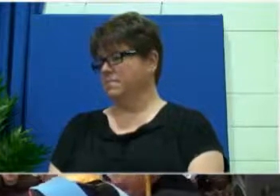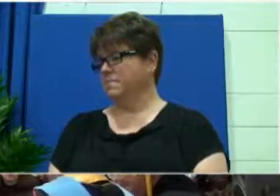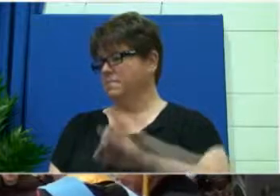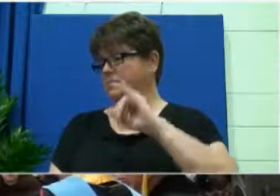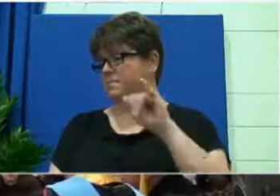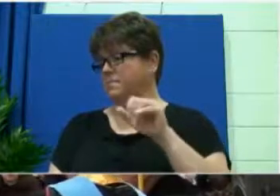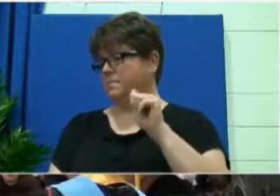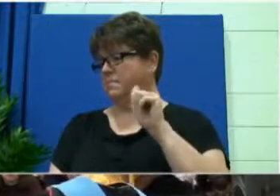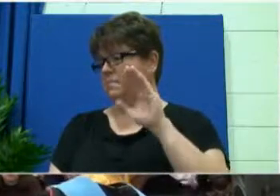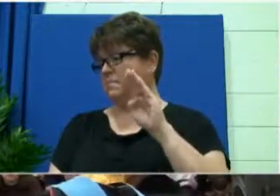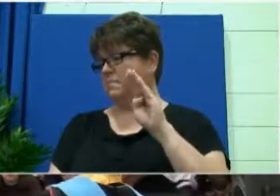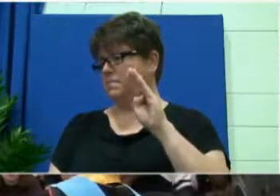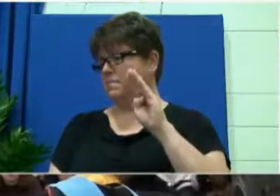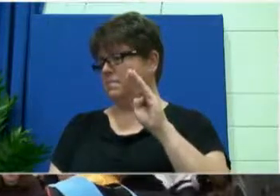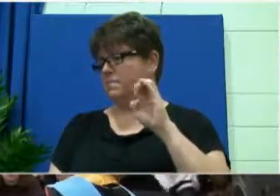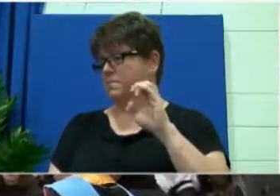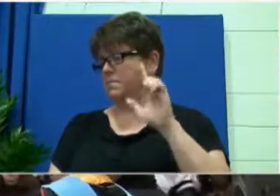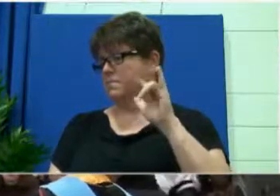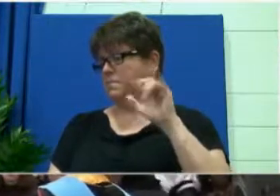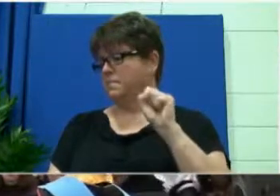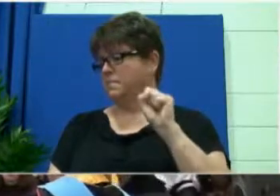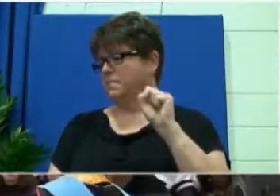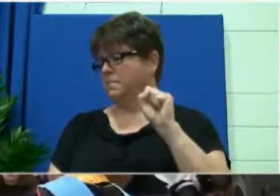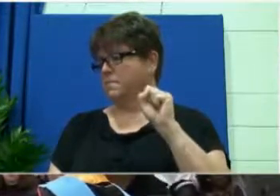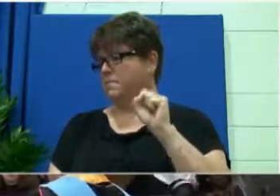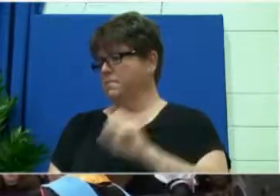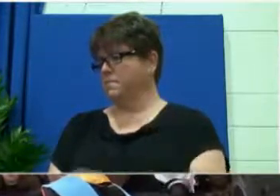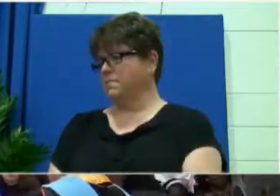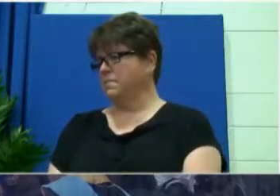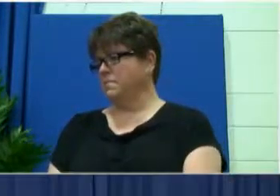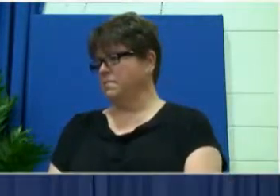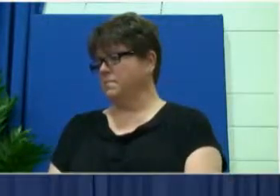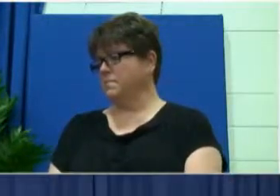Jacob T. Ellis, Associate in Arts.